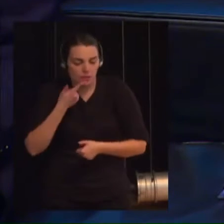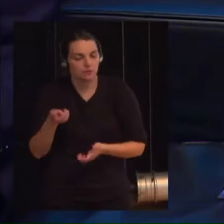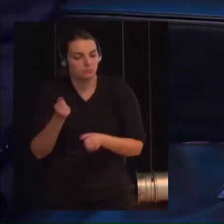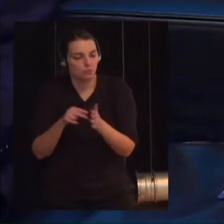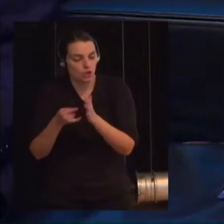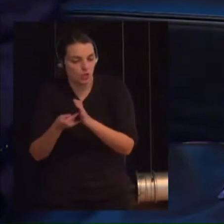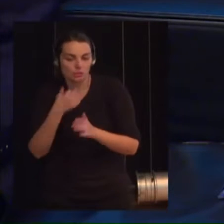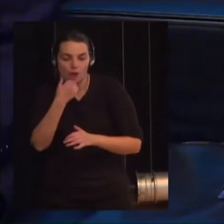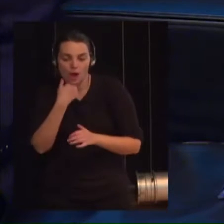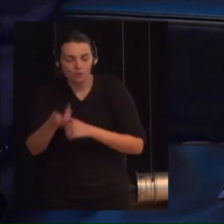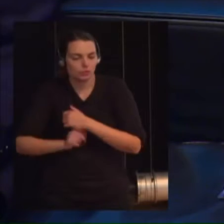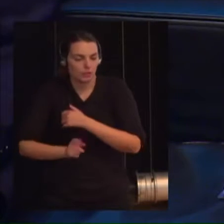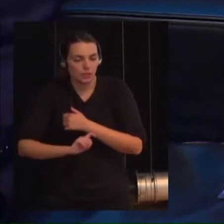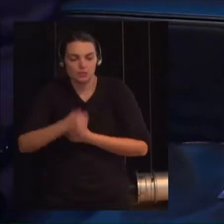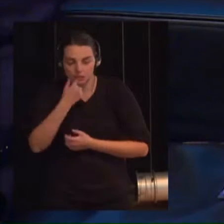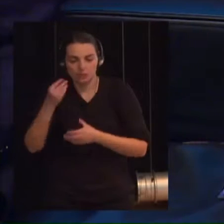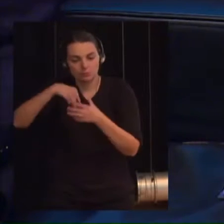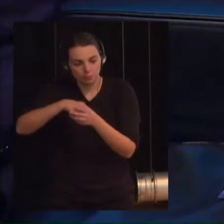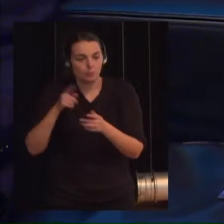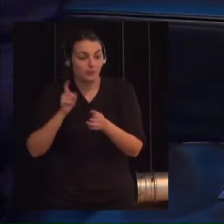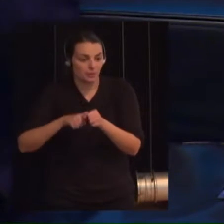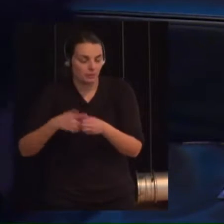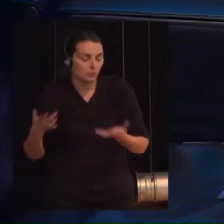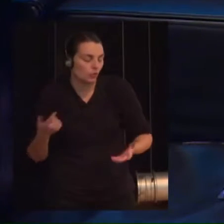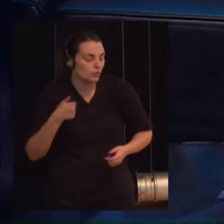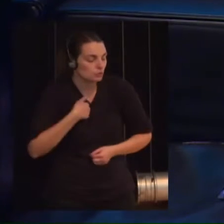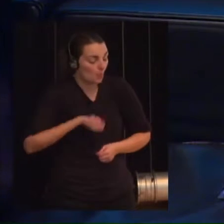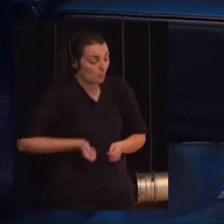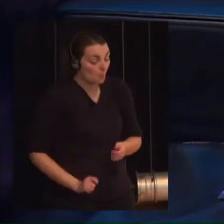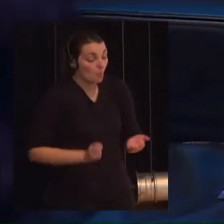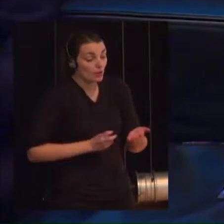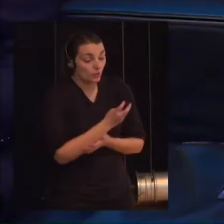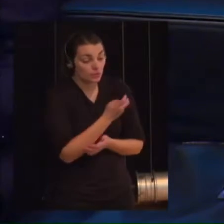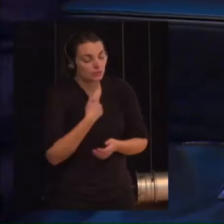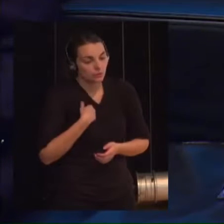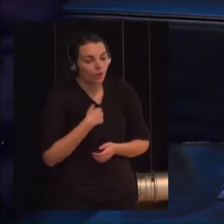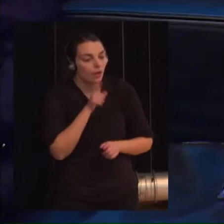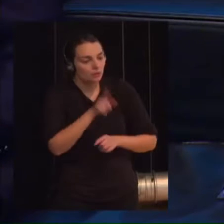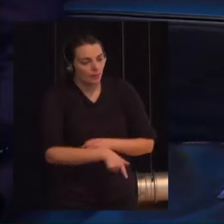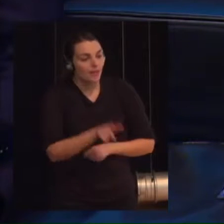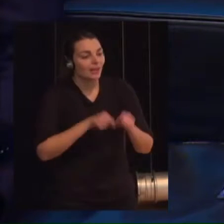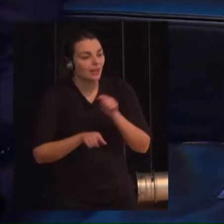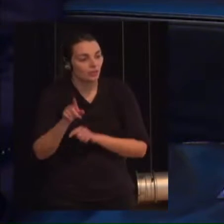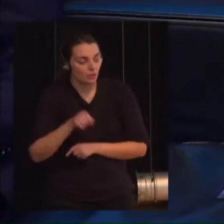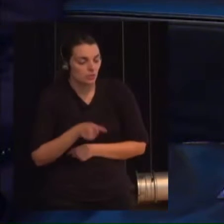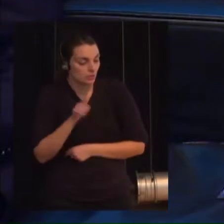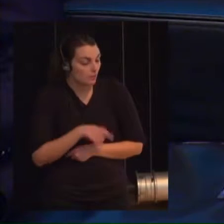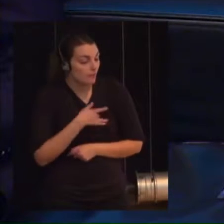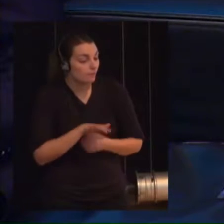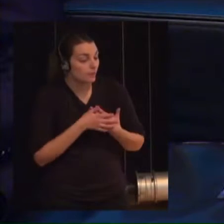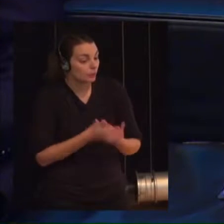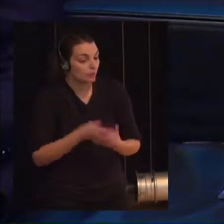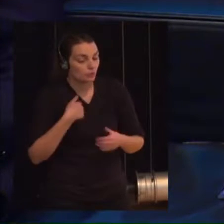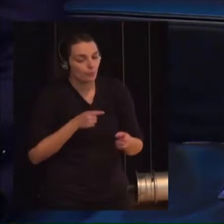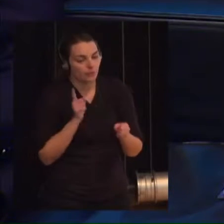to be writing about that because, of the choices that are being made in philanthropy. But also, my work for the